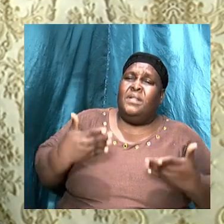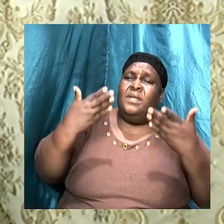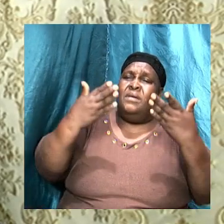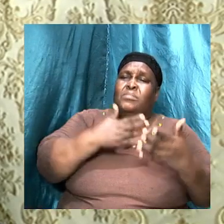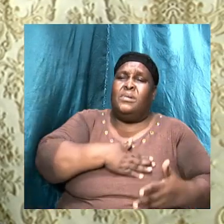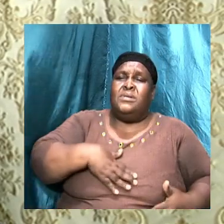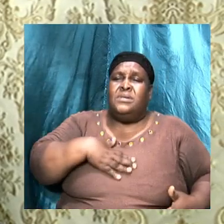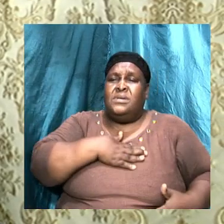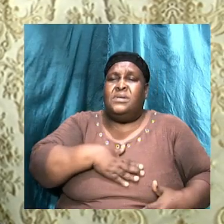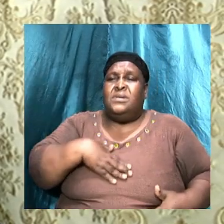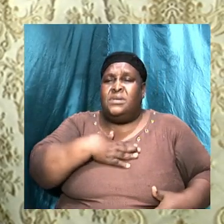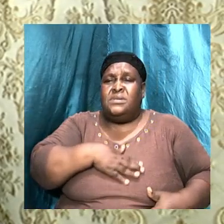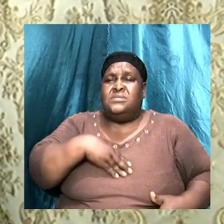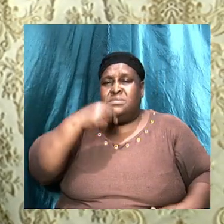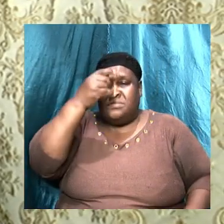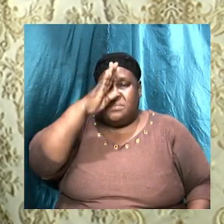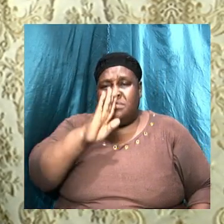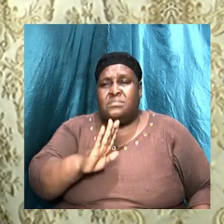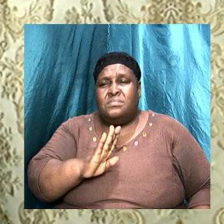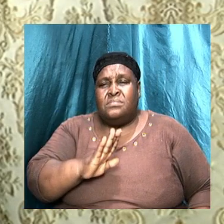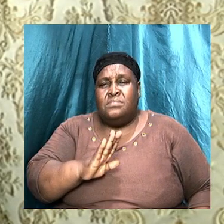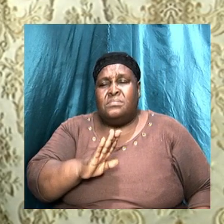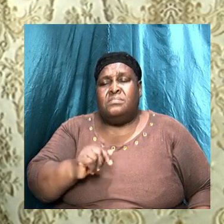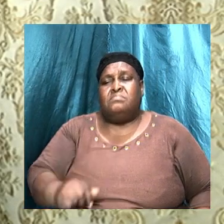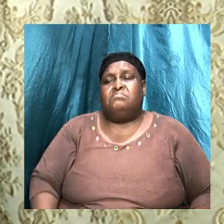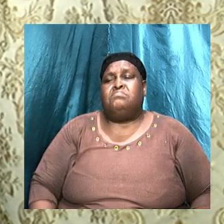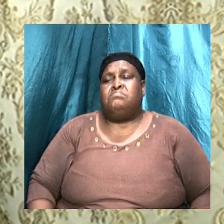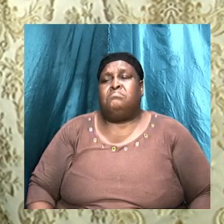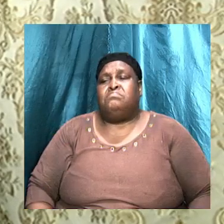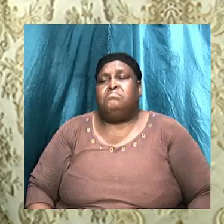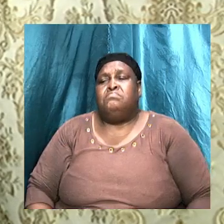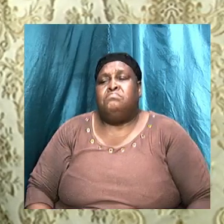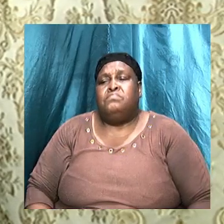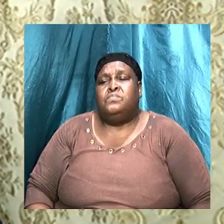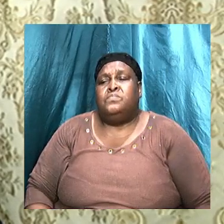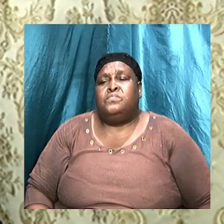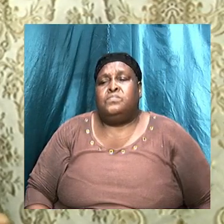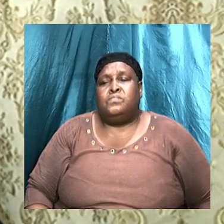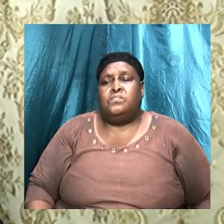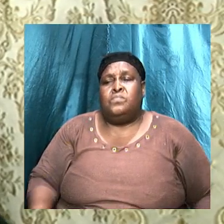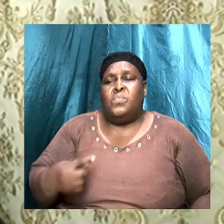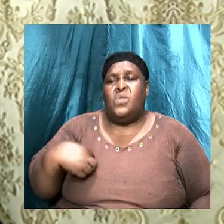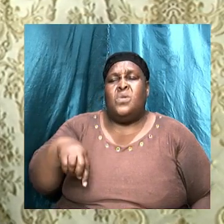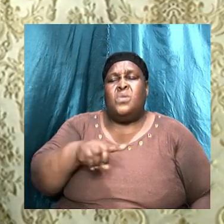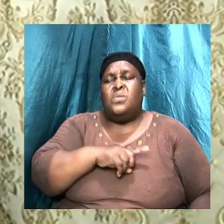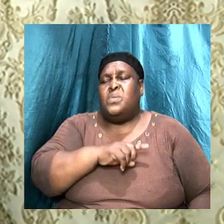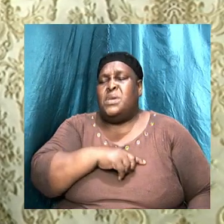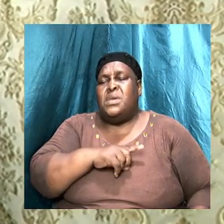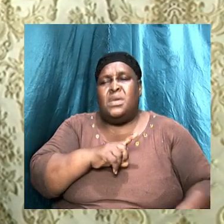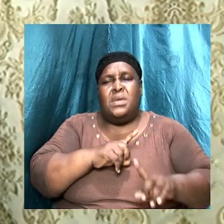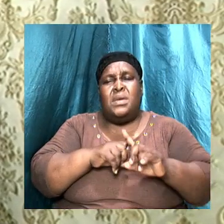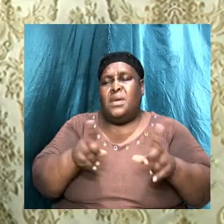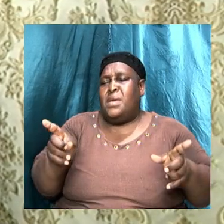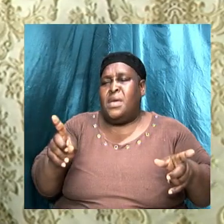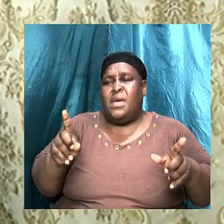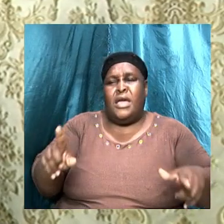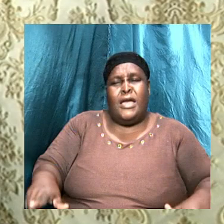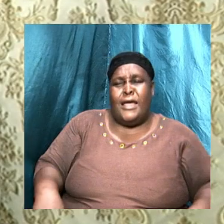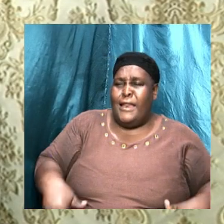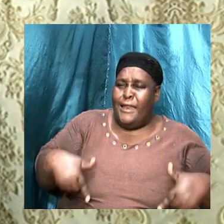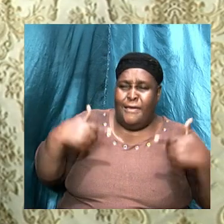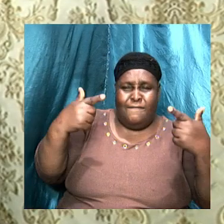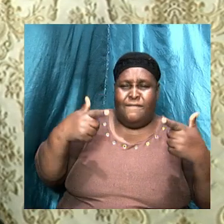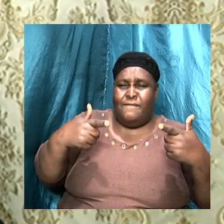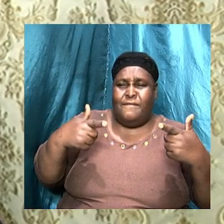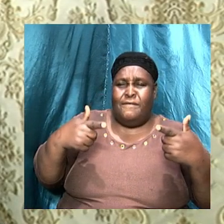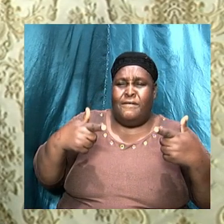pleasing to God a life of sacrifice pleasing to God so we cannot do it by ourselves as we established earlier